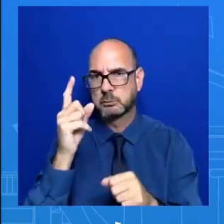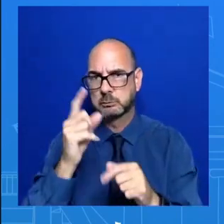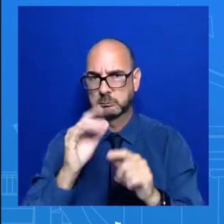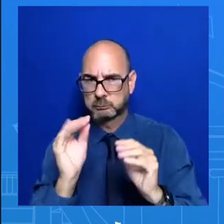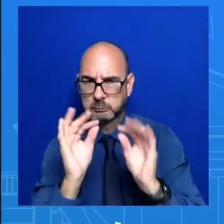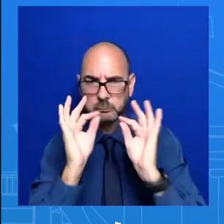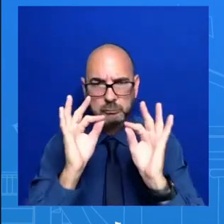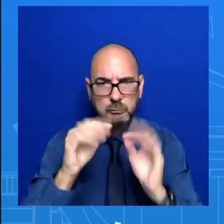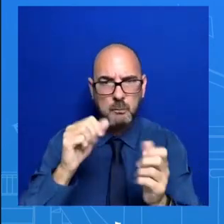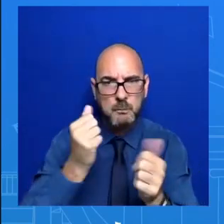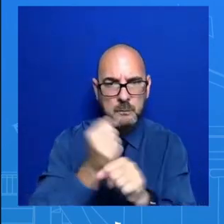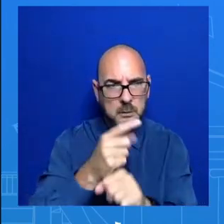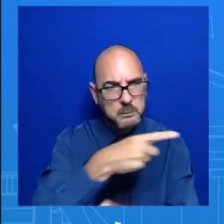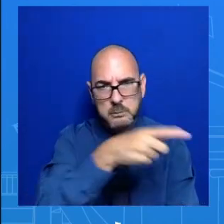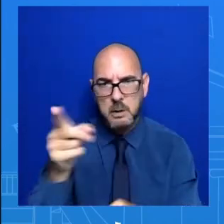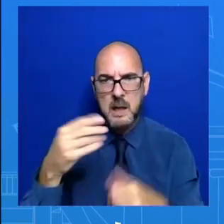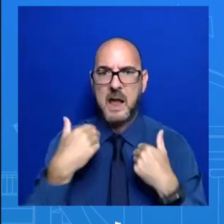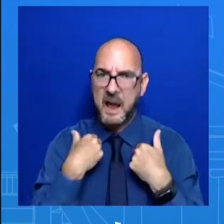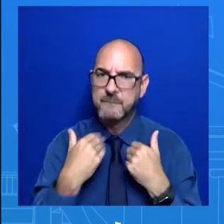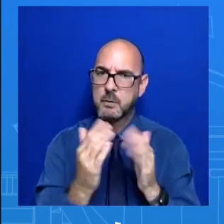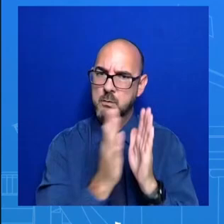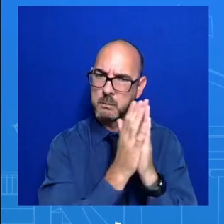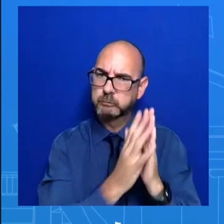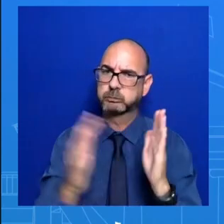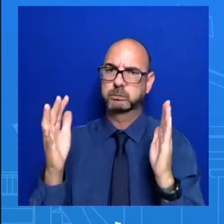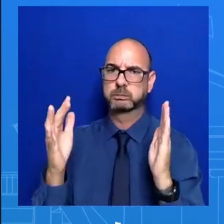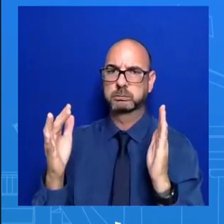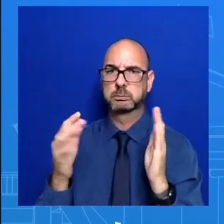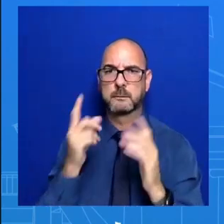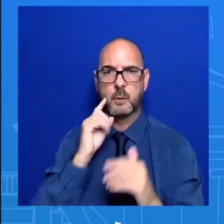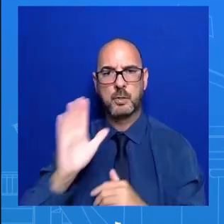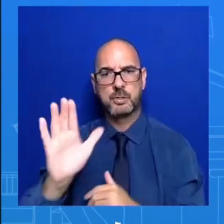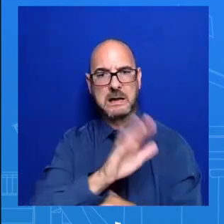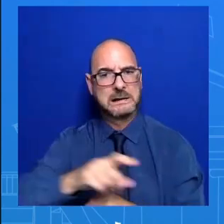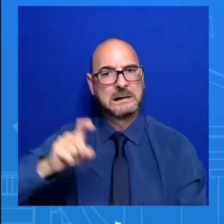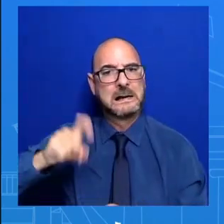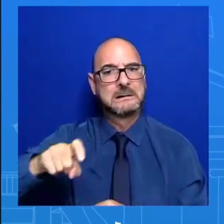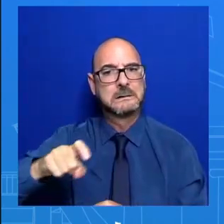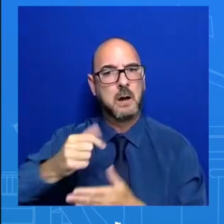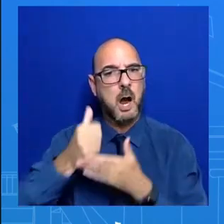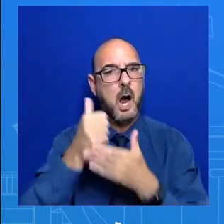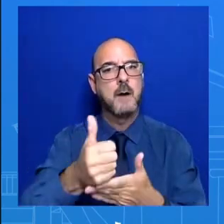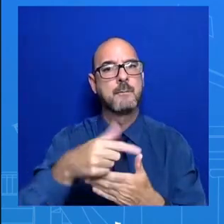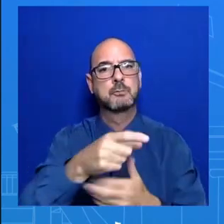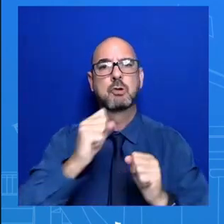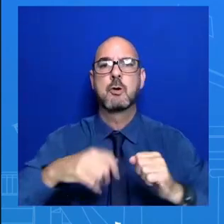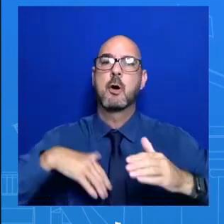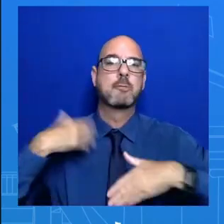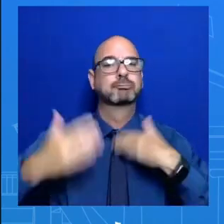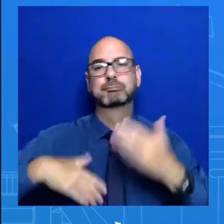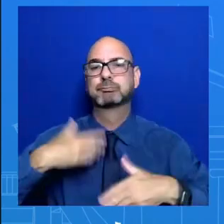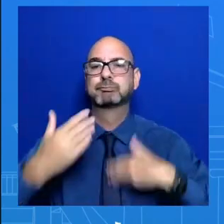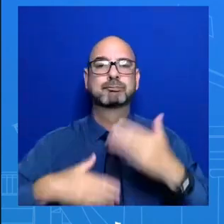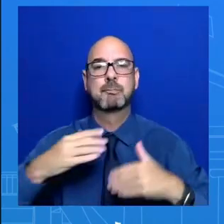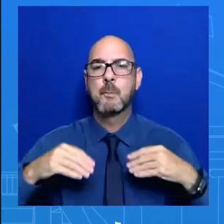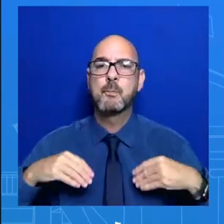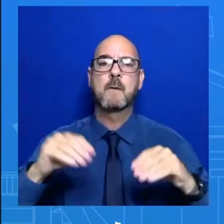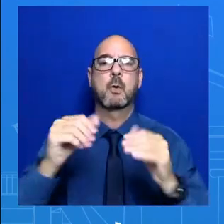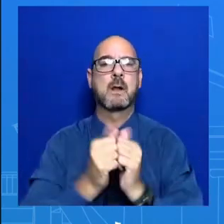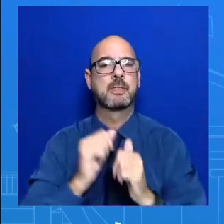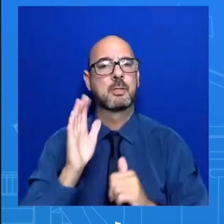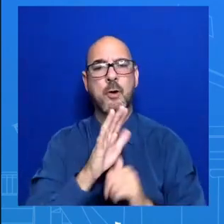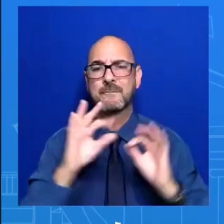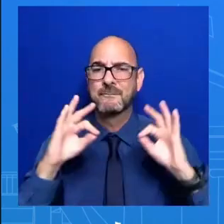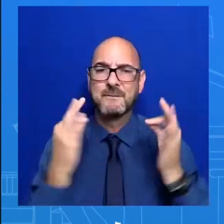what they need to move forward with their lives, create and build a family where they feel like they're going after their dreams as